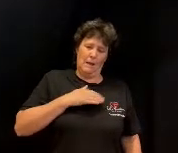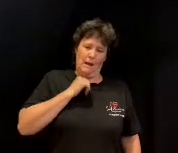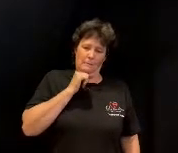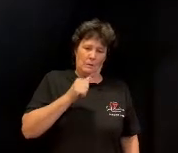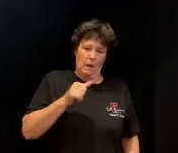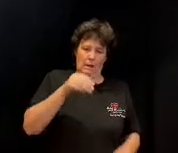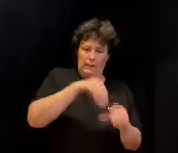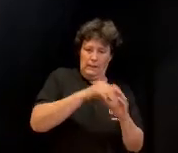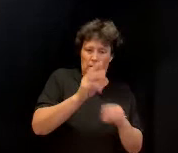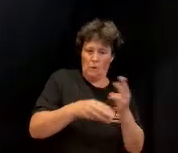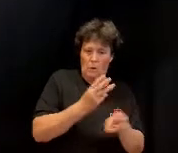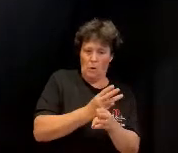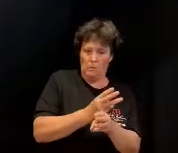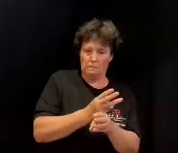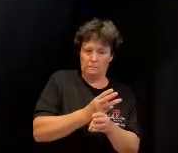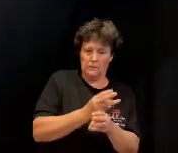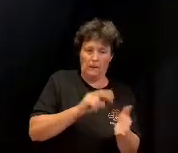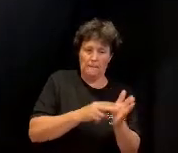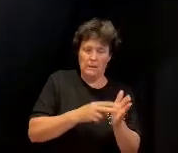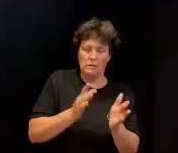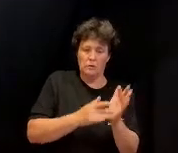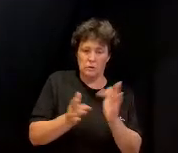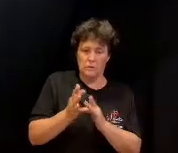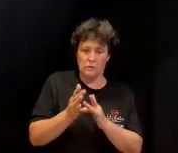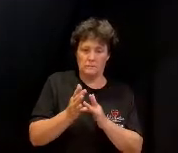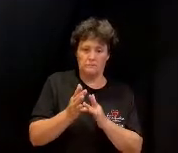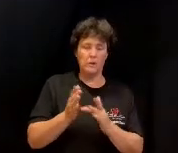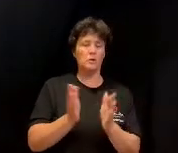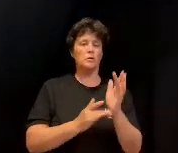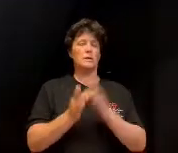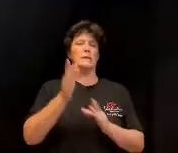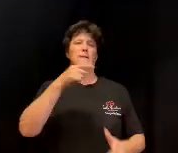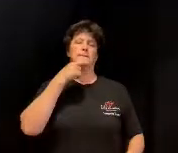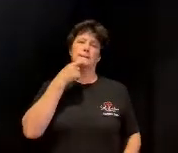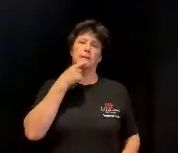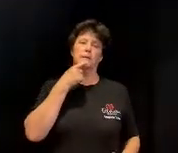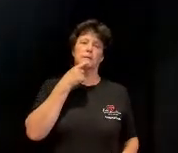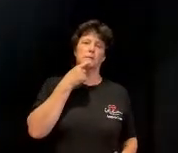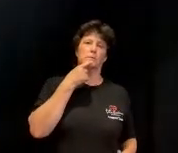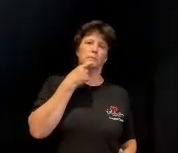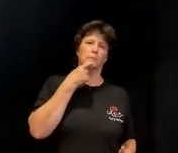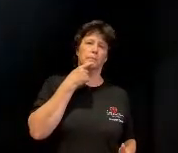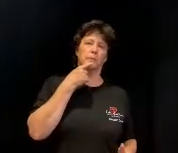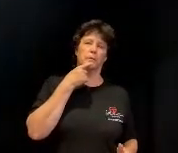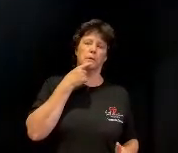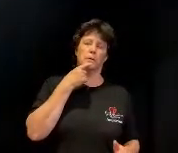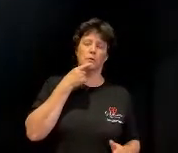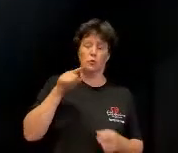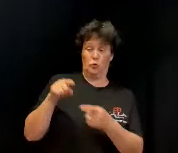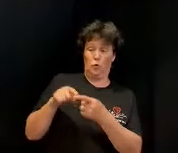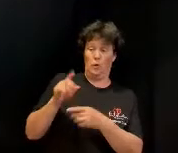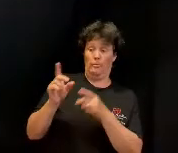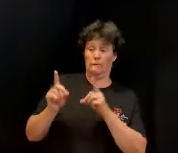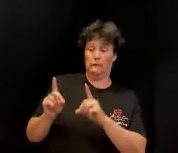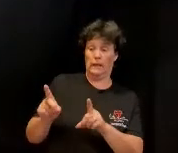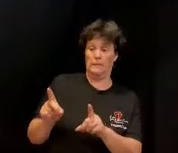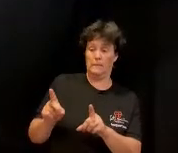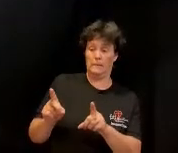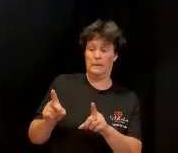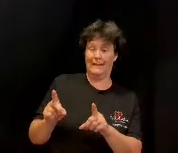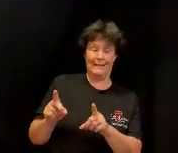Now, Jesus starts here, and he says, he's talking about his disciples. He says, listen, I've given